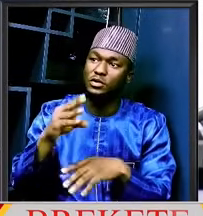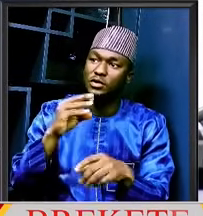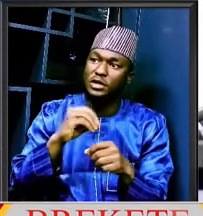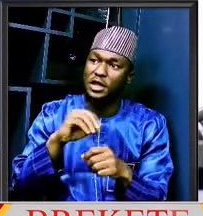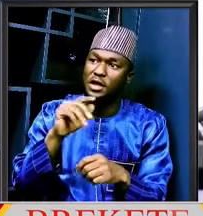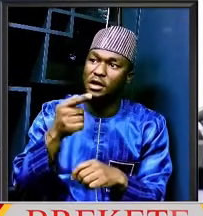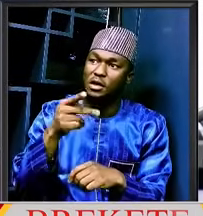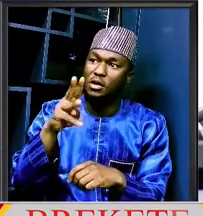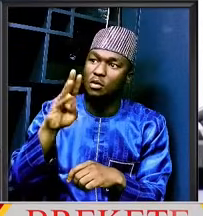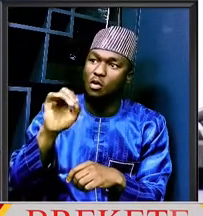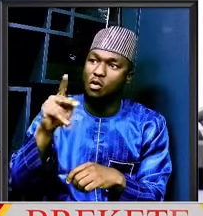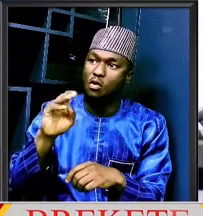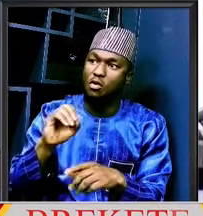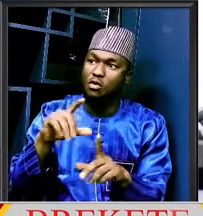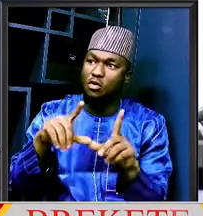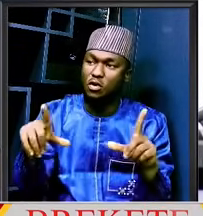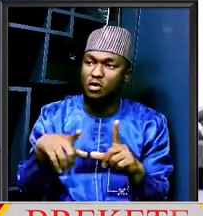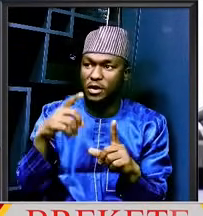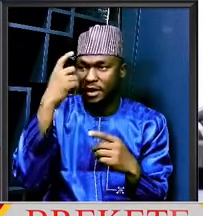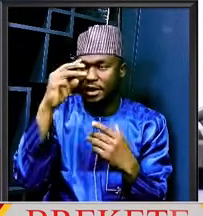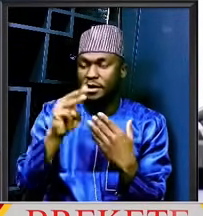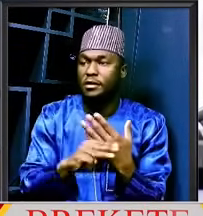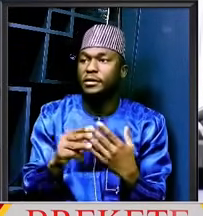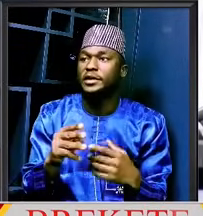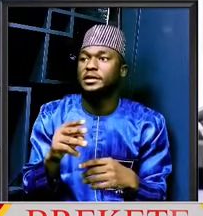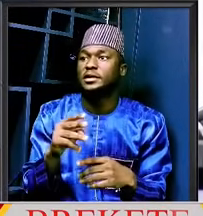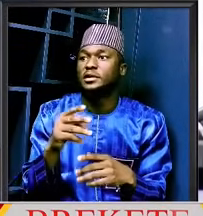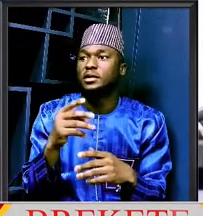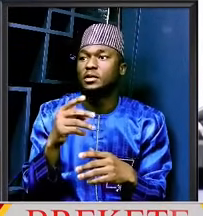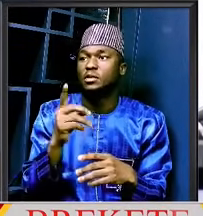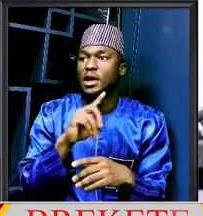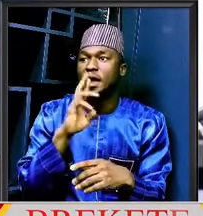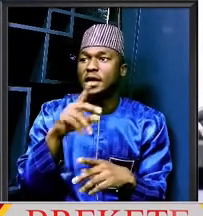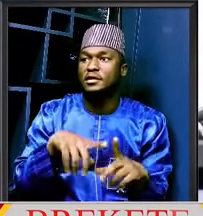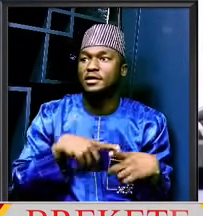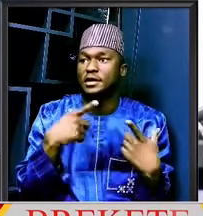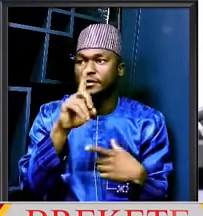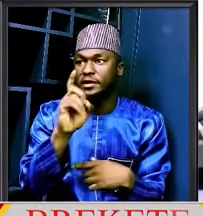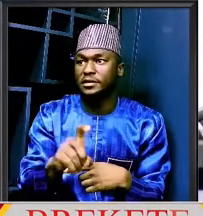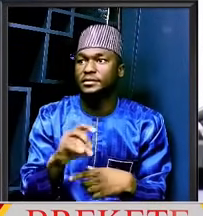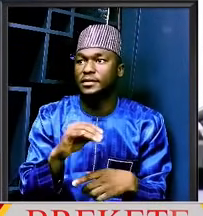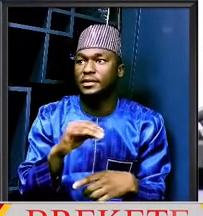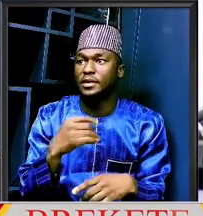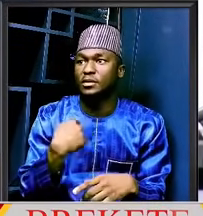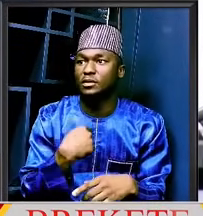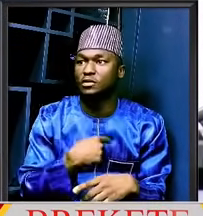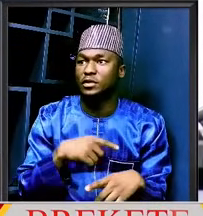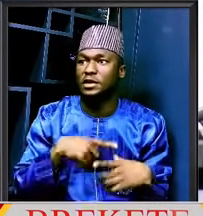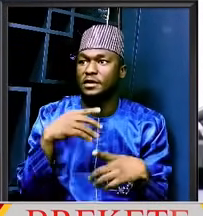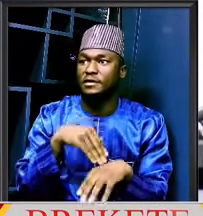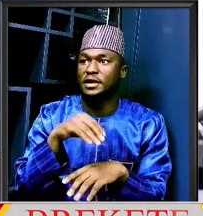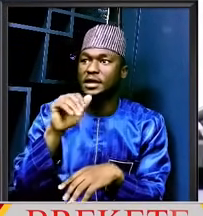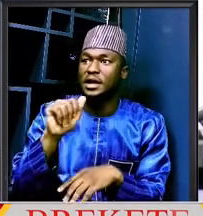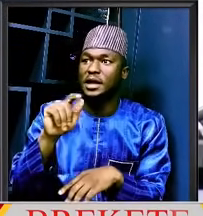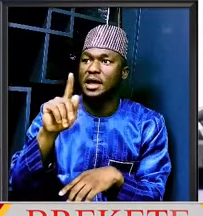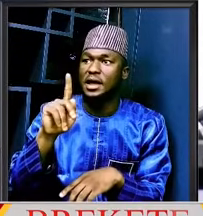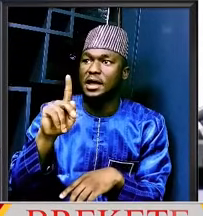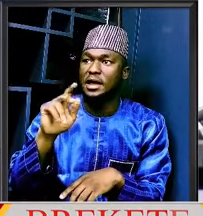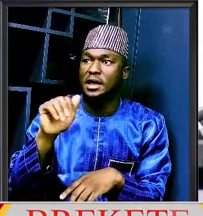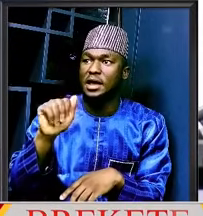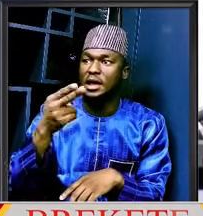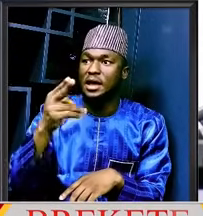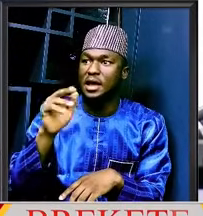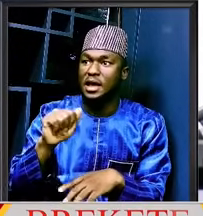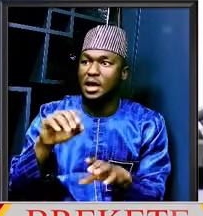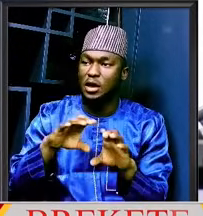in Boko local government. Where on Akonde live? We live at Akahadi community.